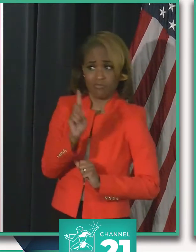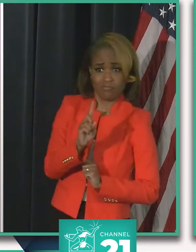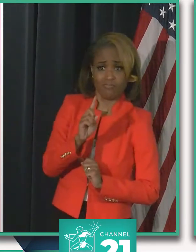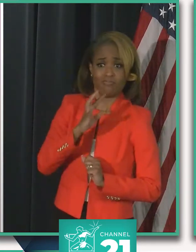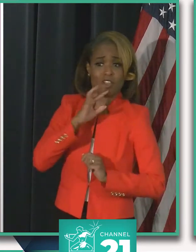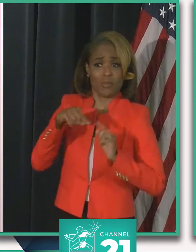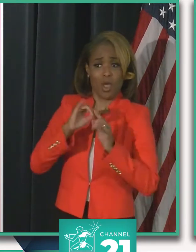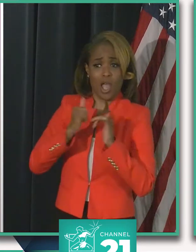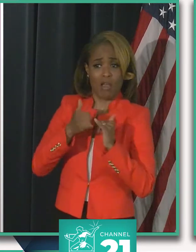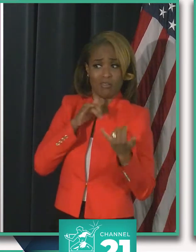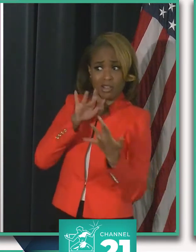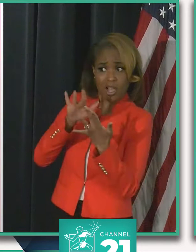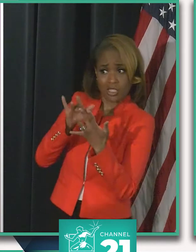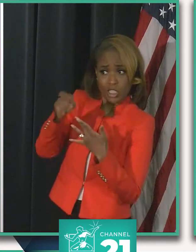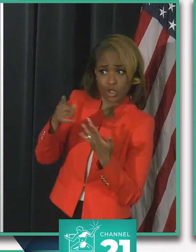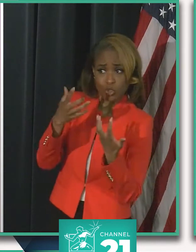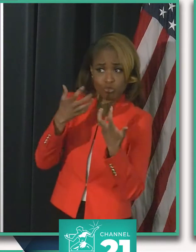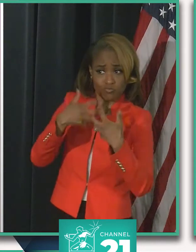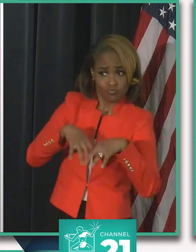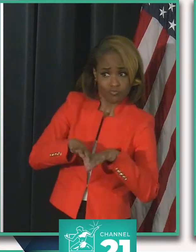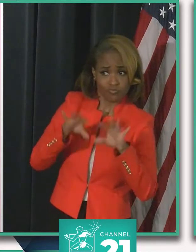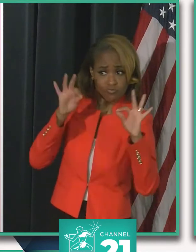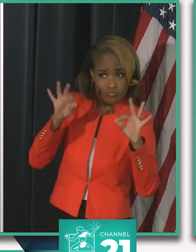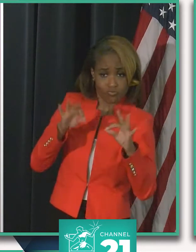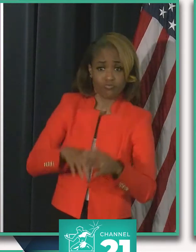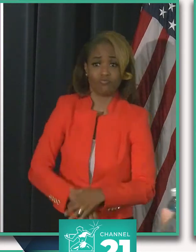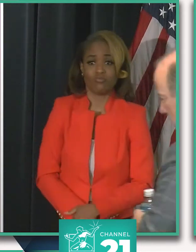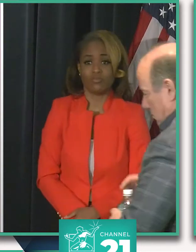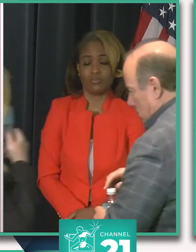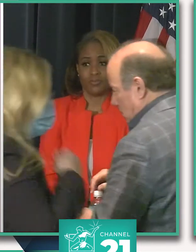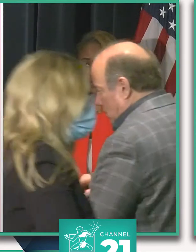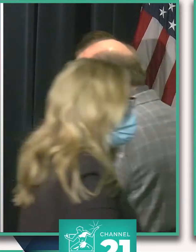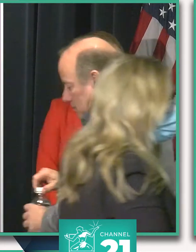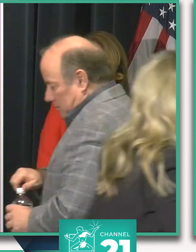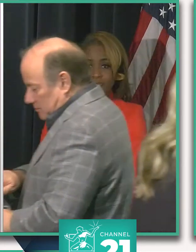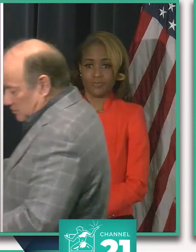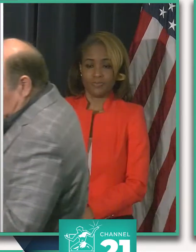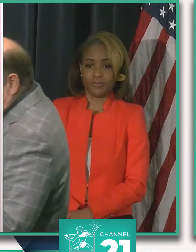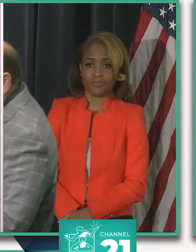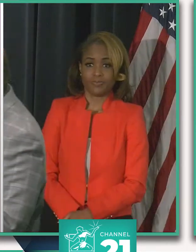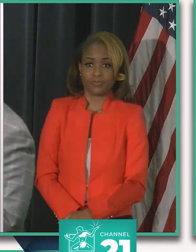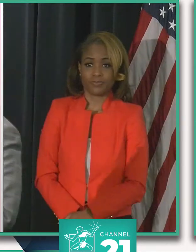Christine can get in touch with you and we can get this worked out?